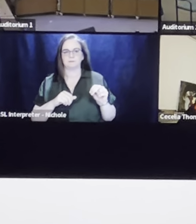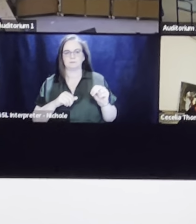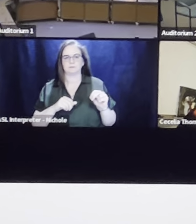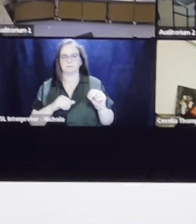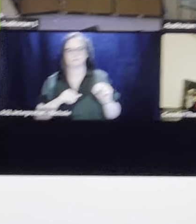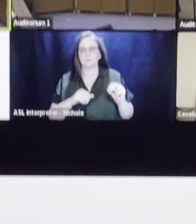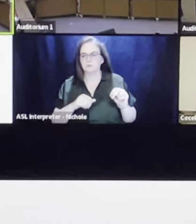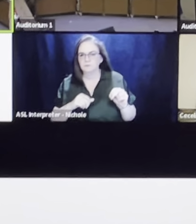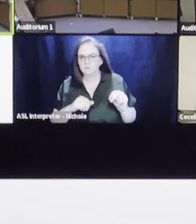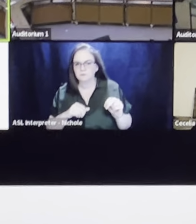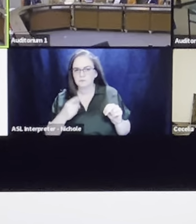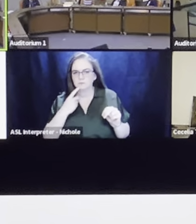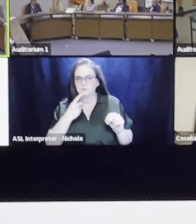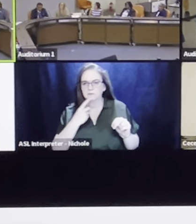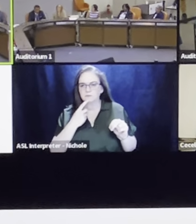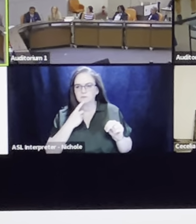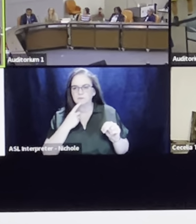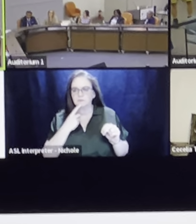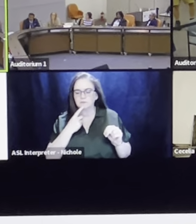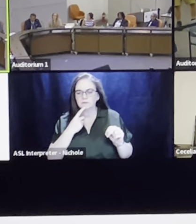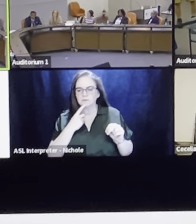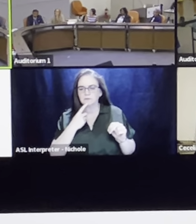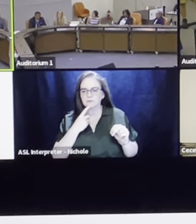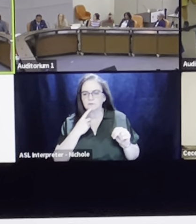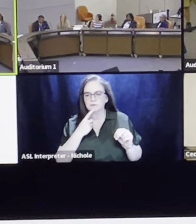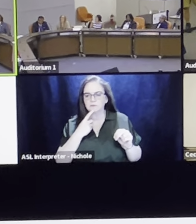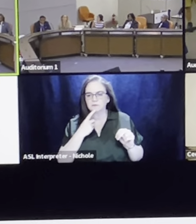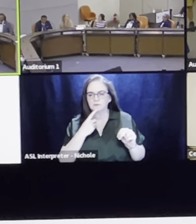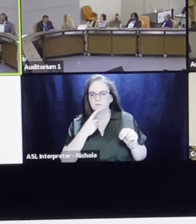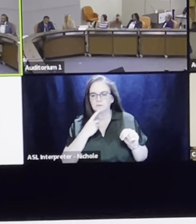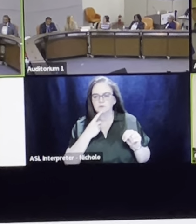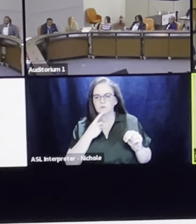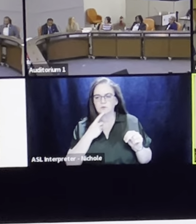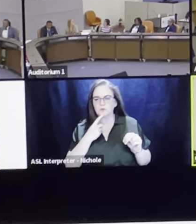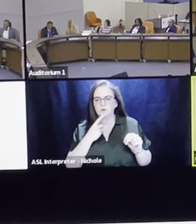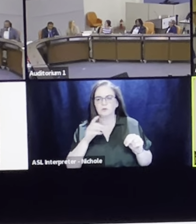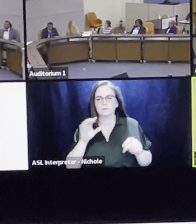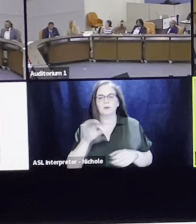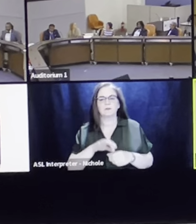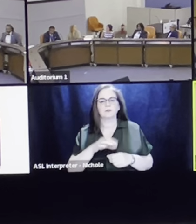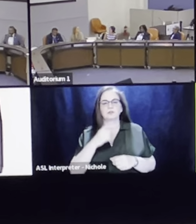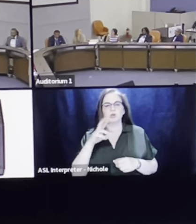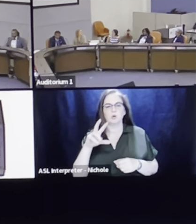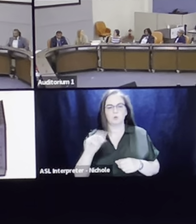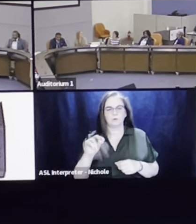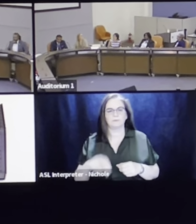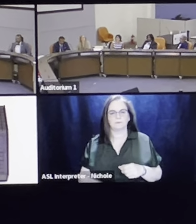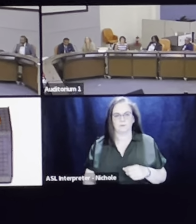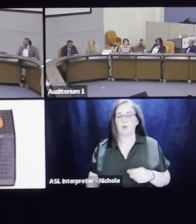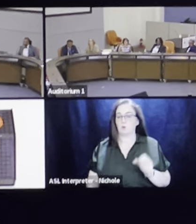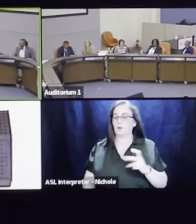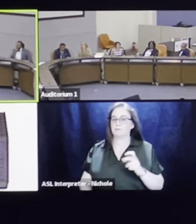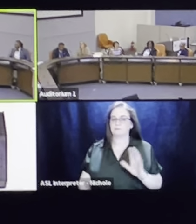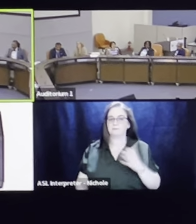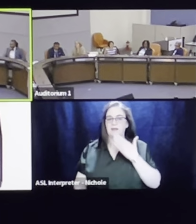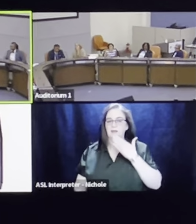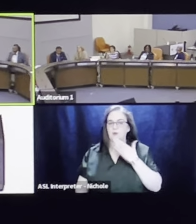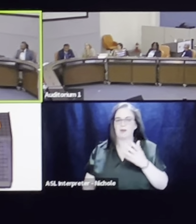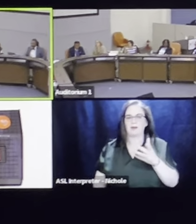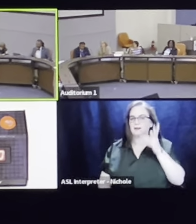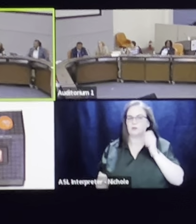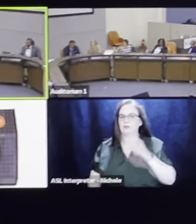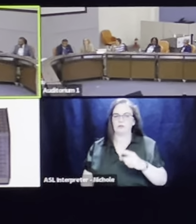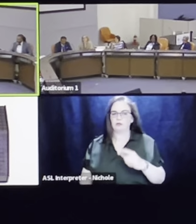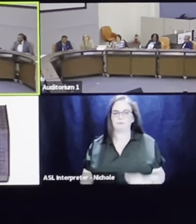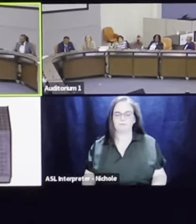I'm sorry. My vote is no. Oh, okay. Thank you. I'm sorry. I didn't hear